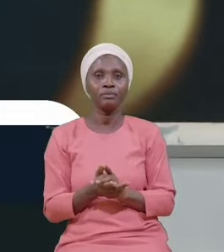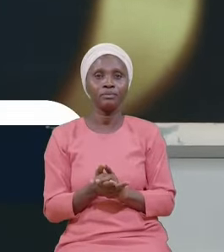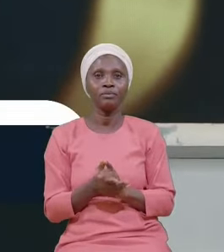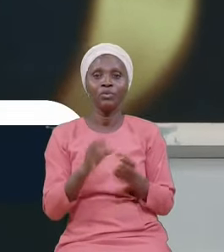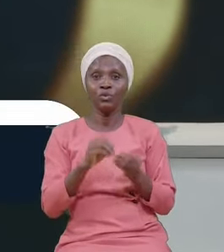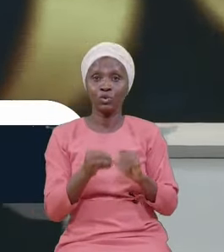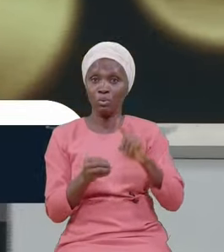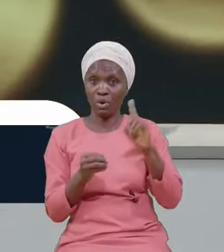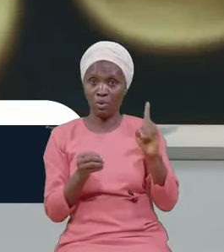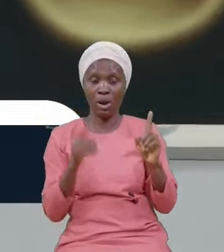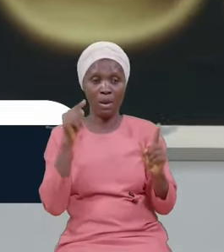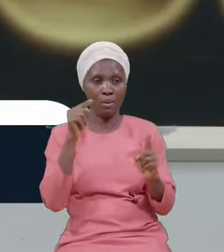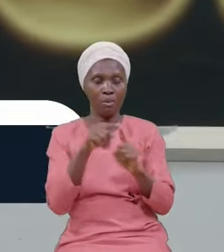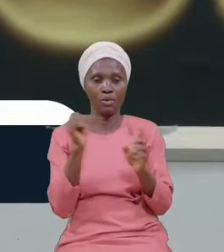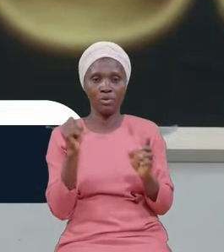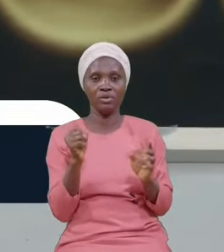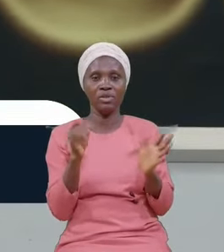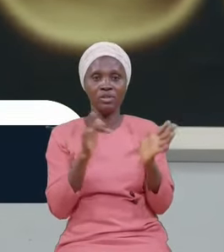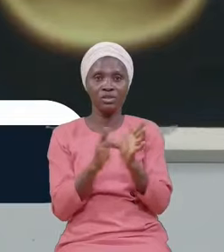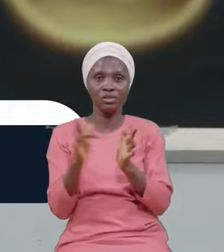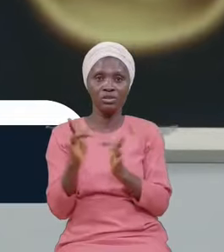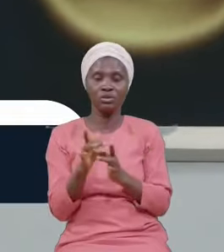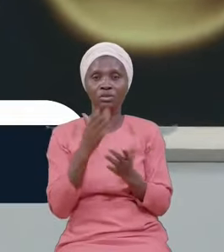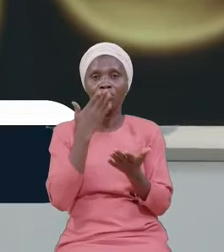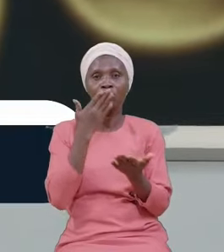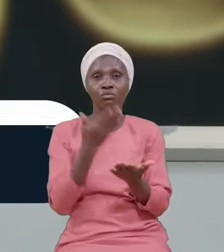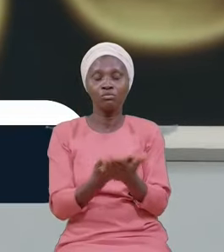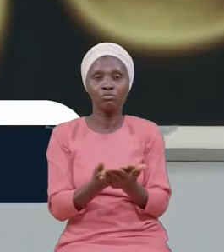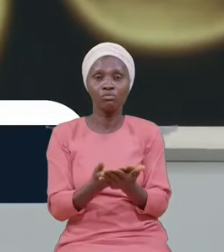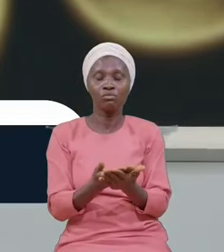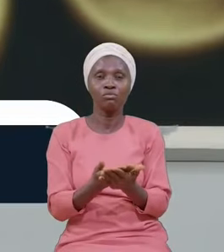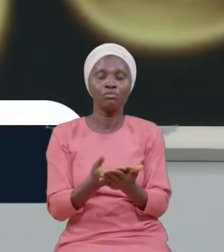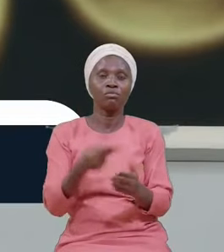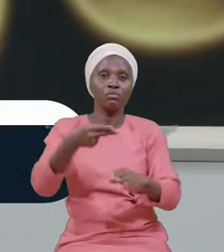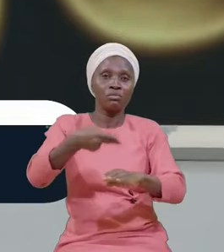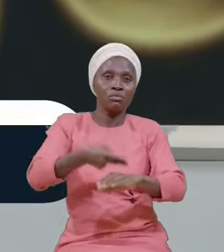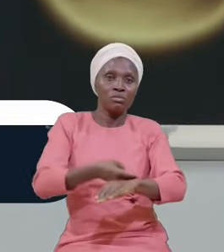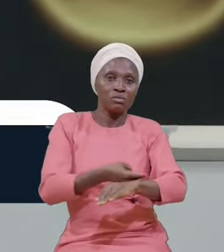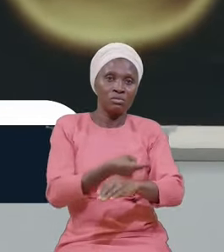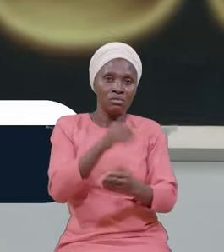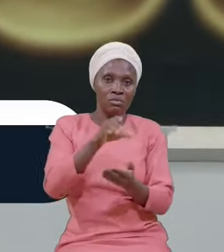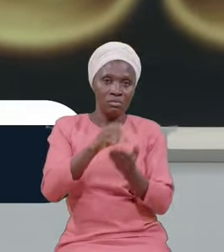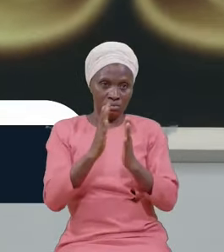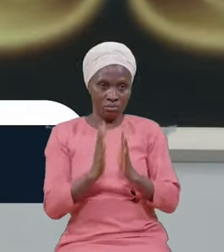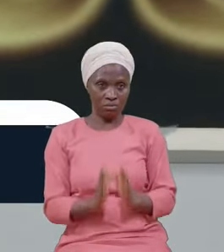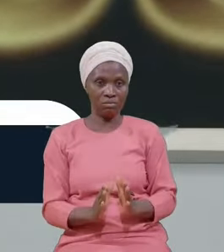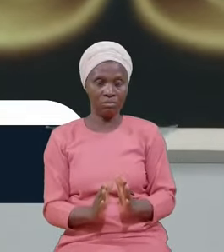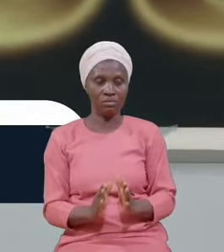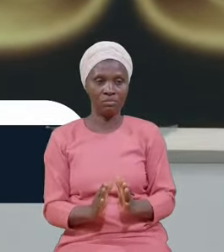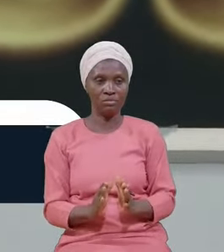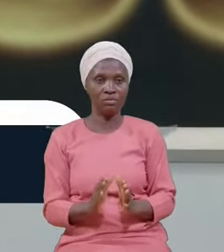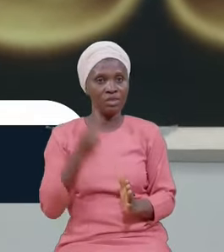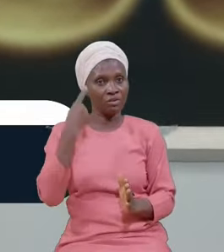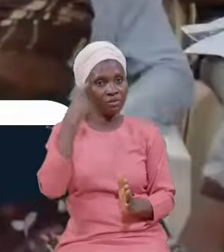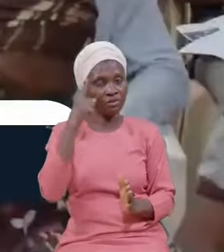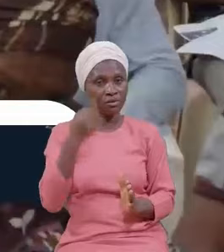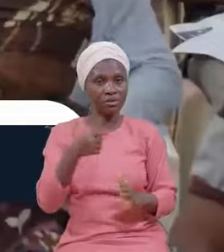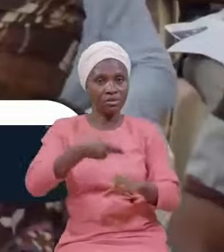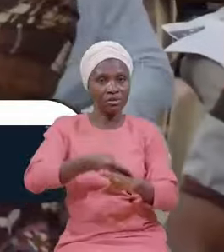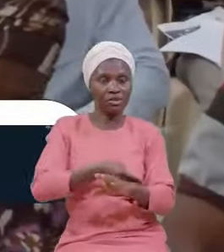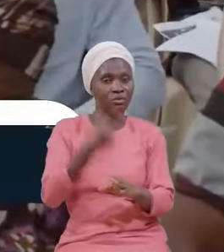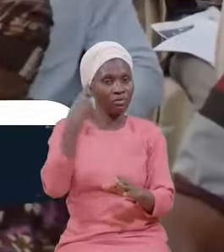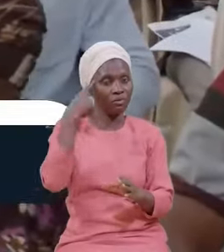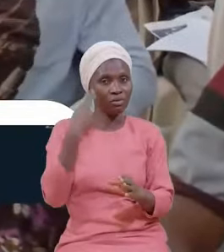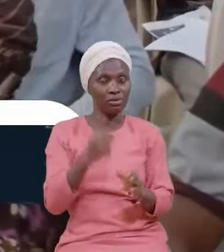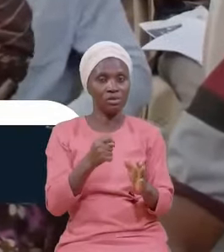Shepherd for sheep and for the Saints and H Jesus the